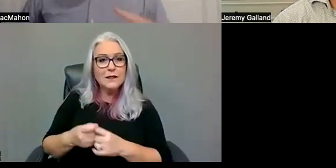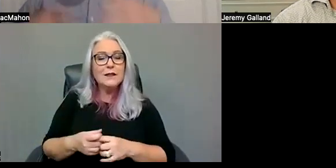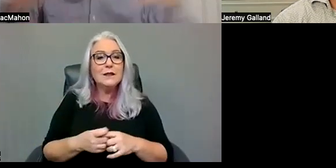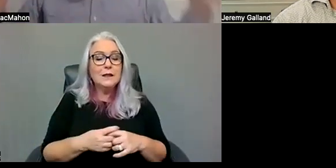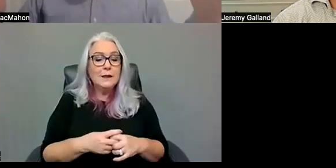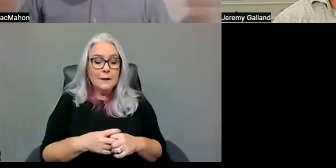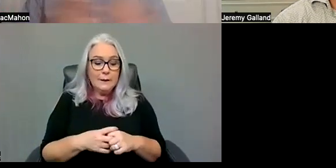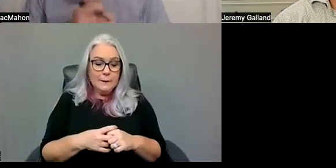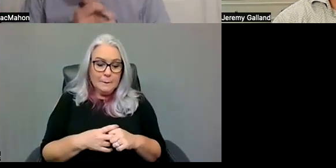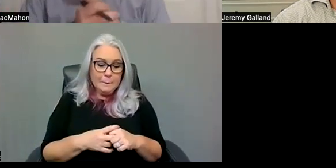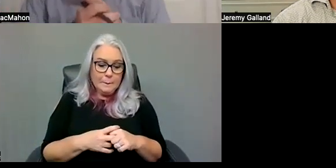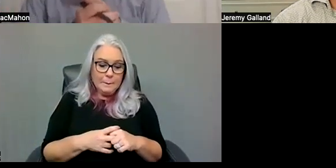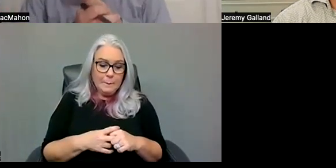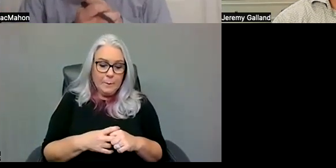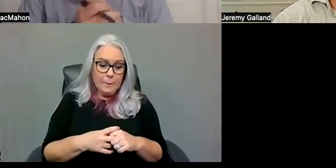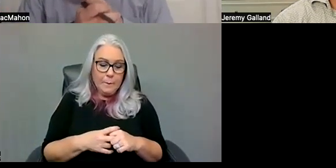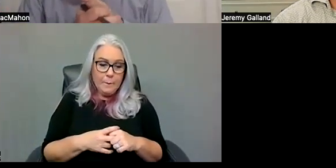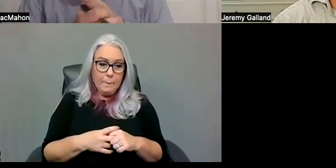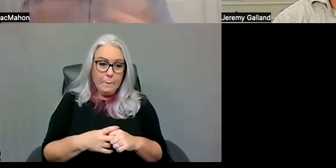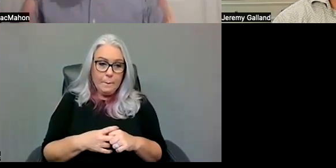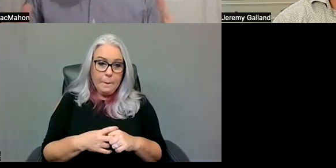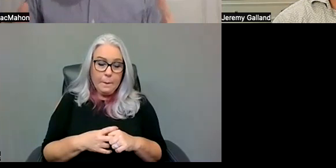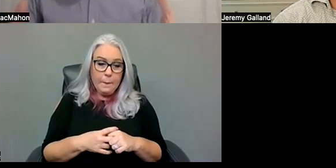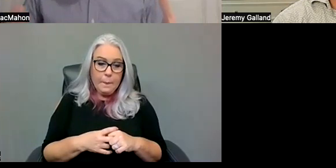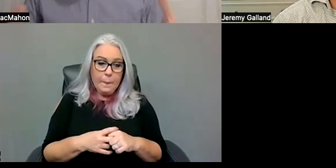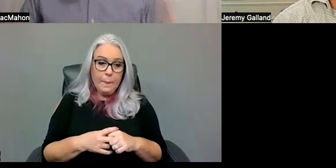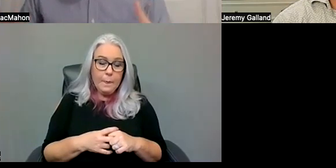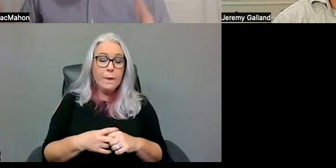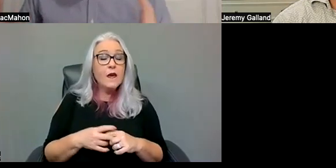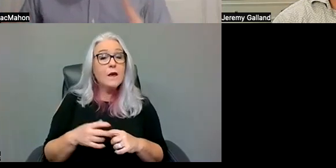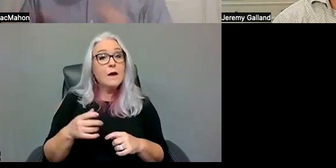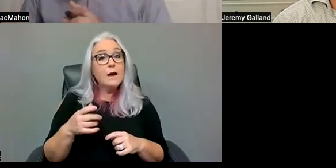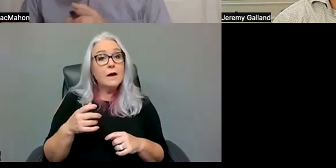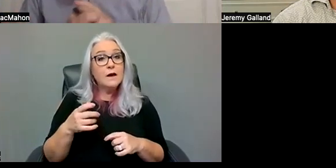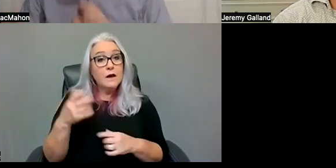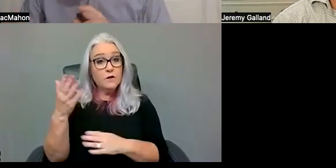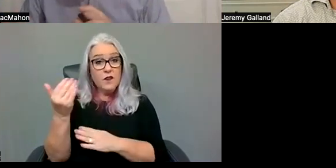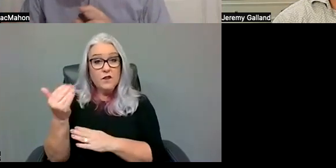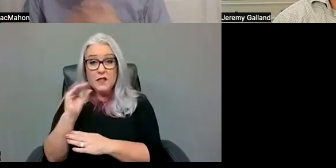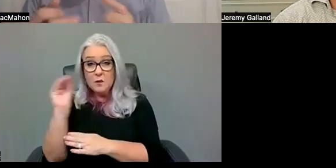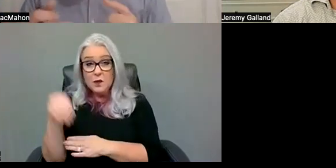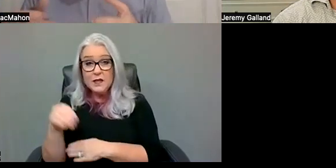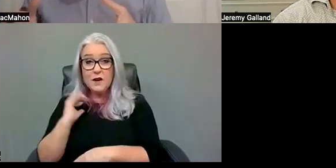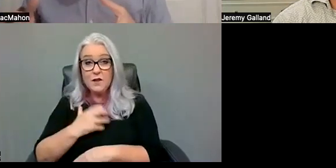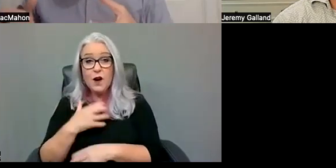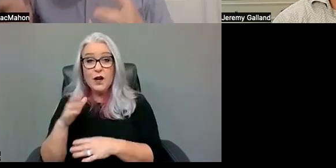in terms of the sort of broader piece, 15% of our kids in the district have IEPs.